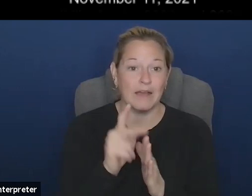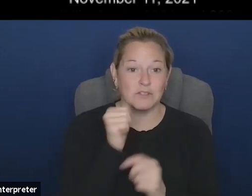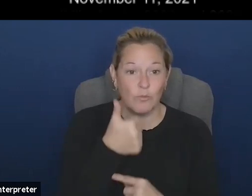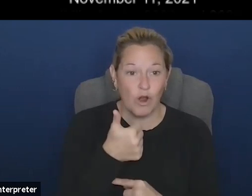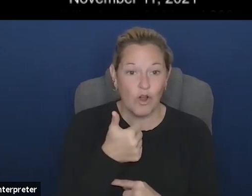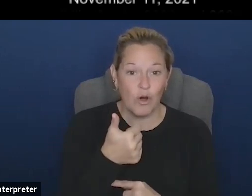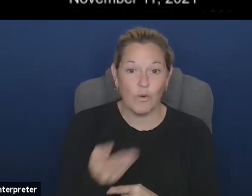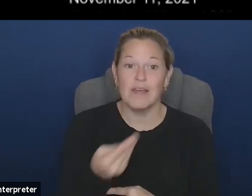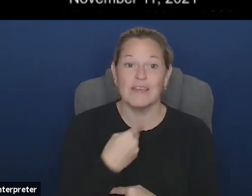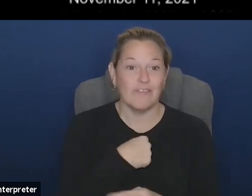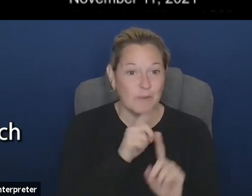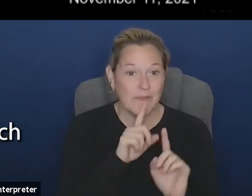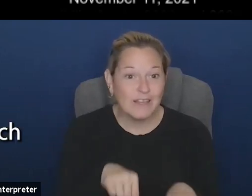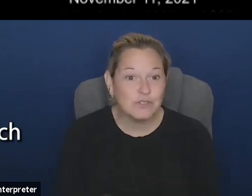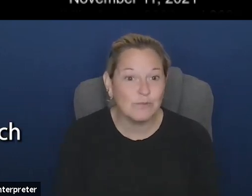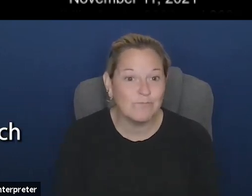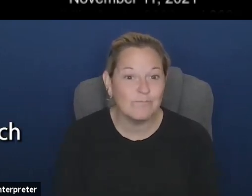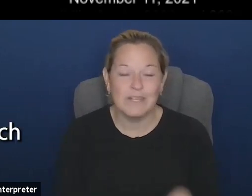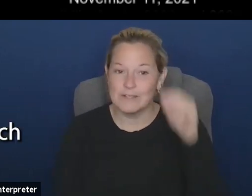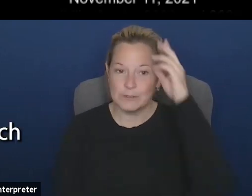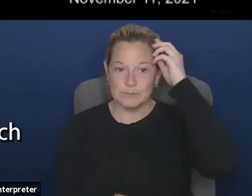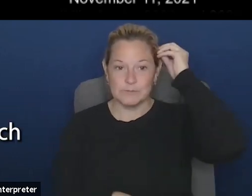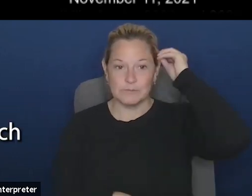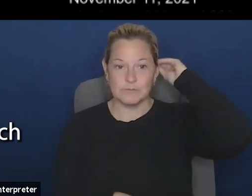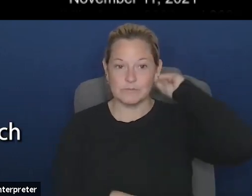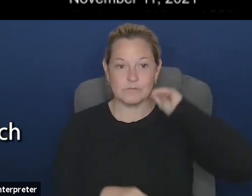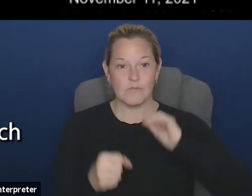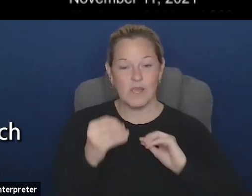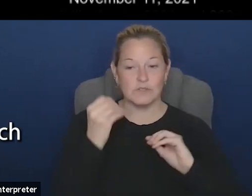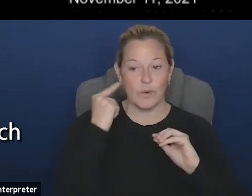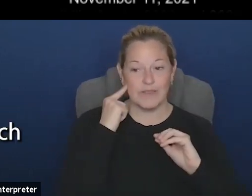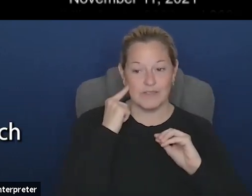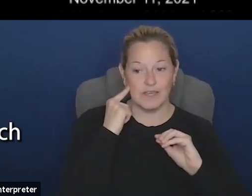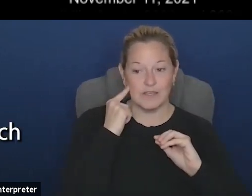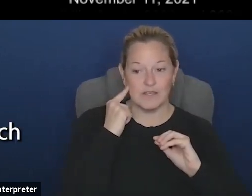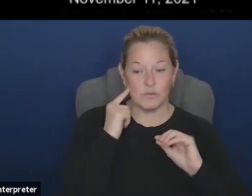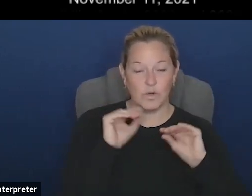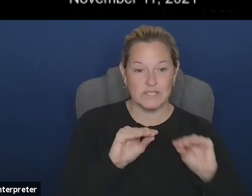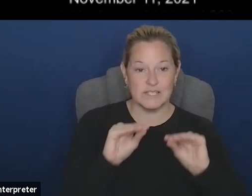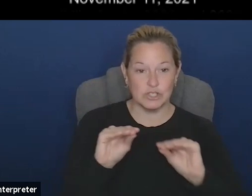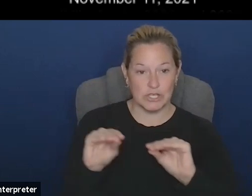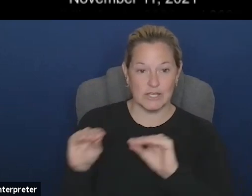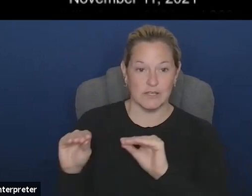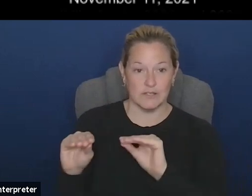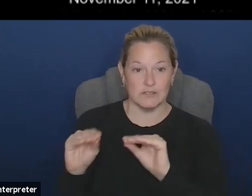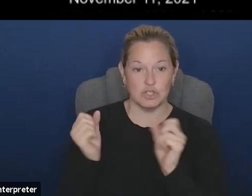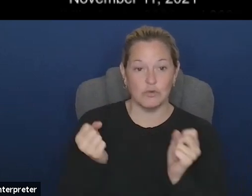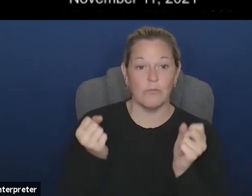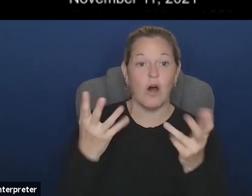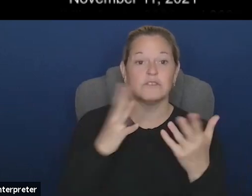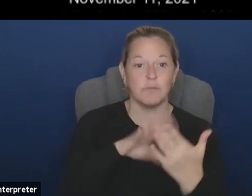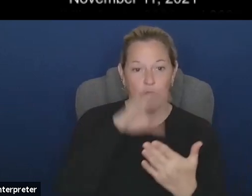try. And so I think it comes down to teach to multiple learning needs. And it's not an